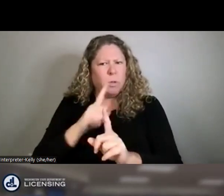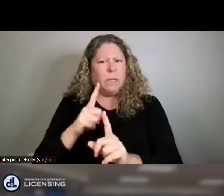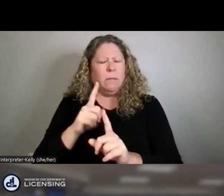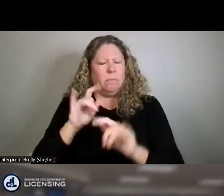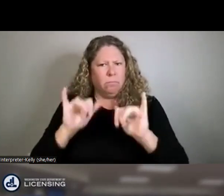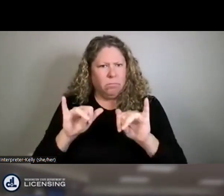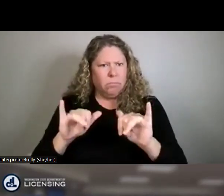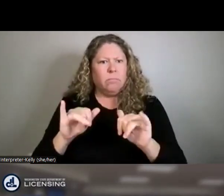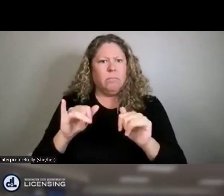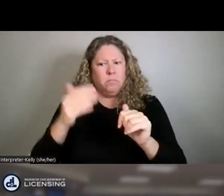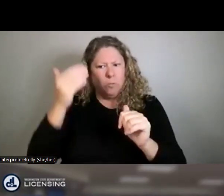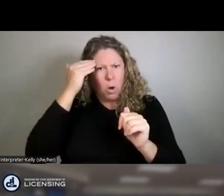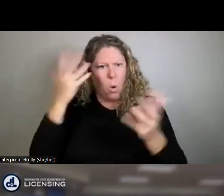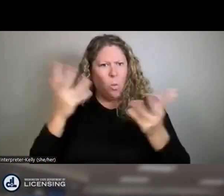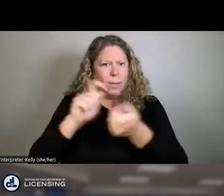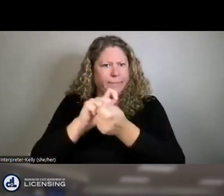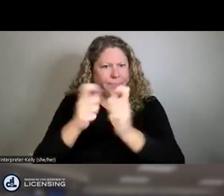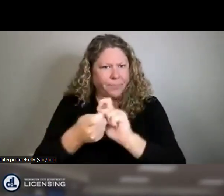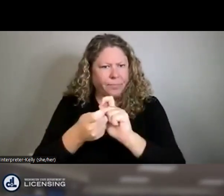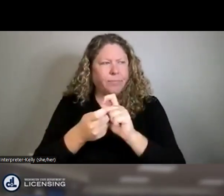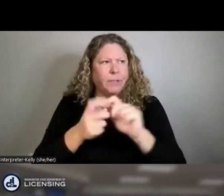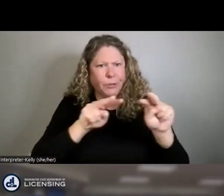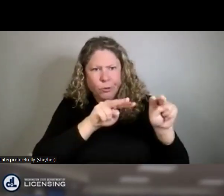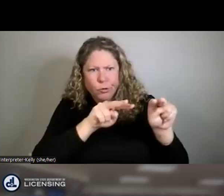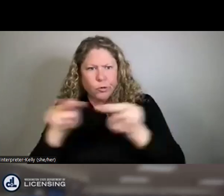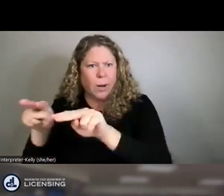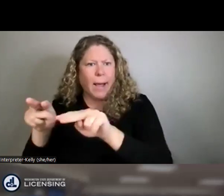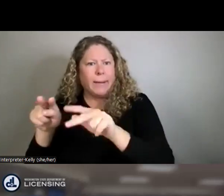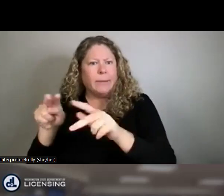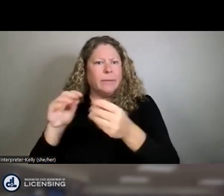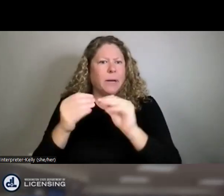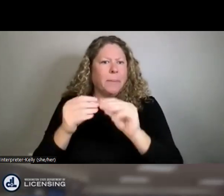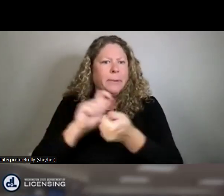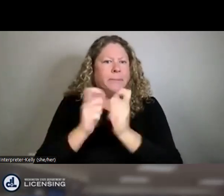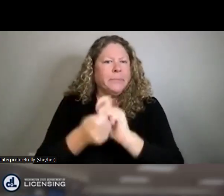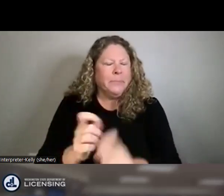that we made for our customers and be able to track that data. Awesome.